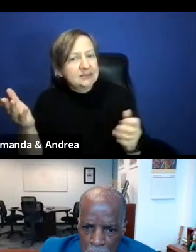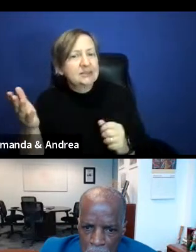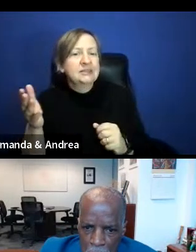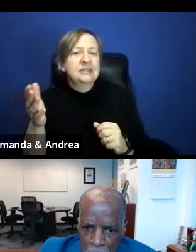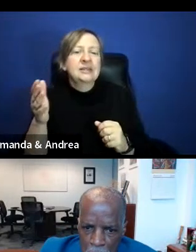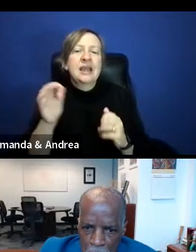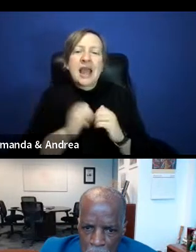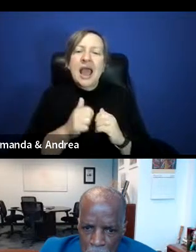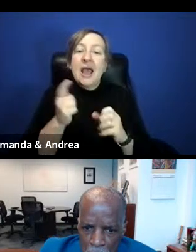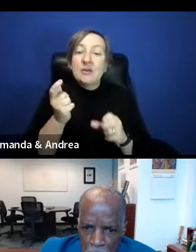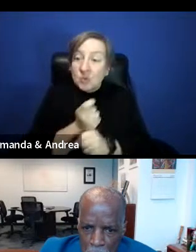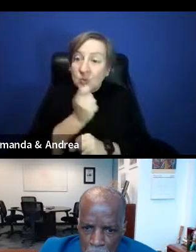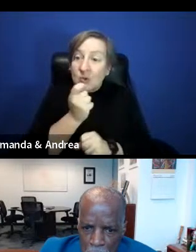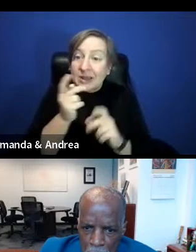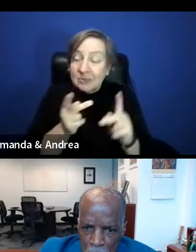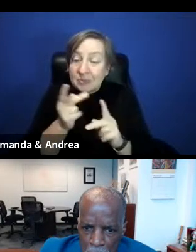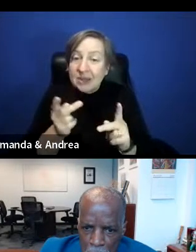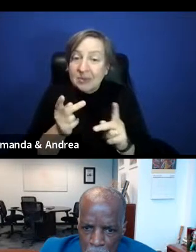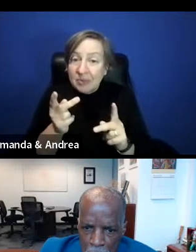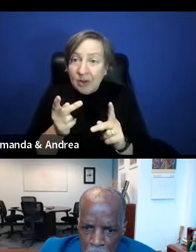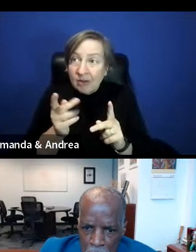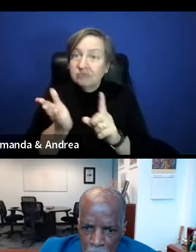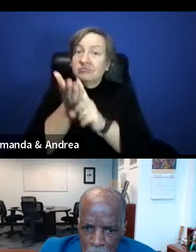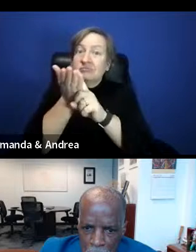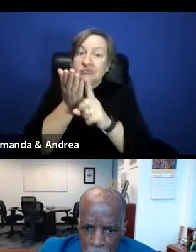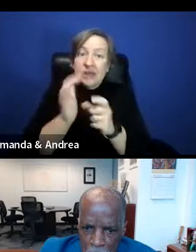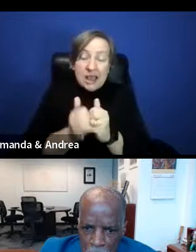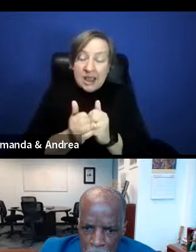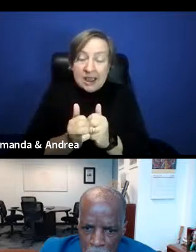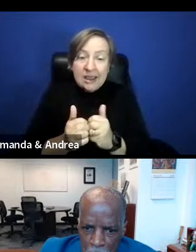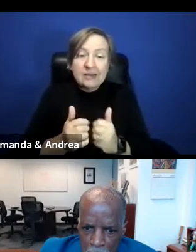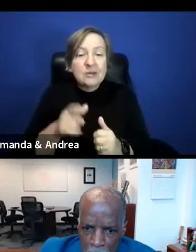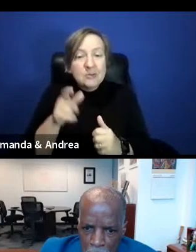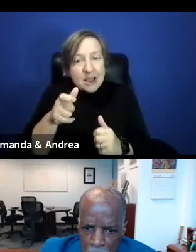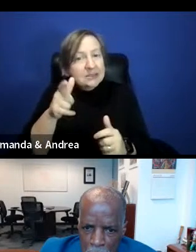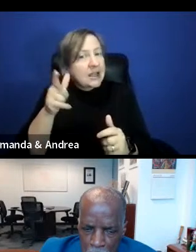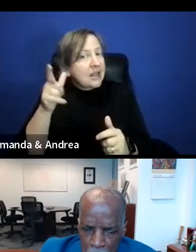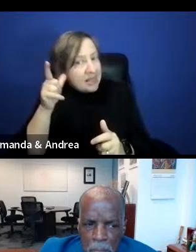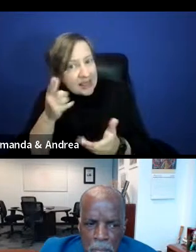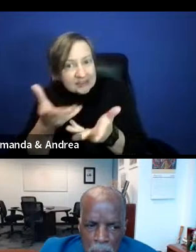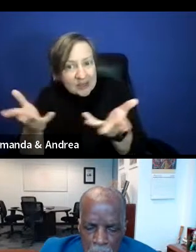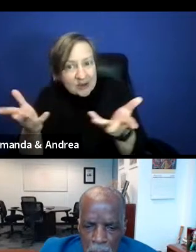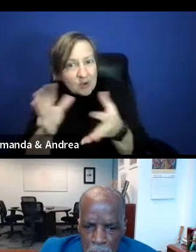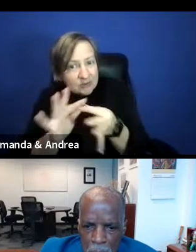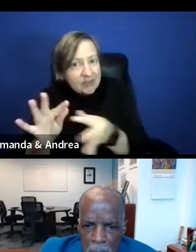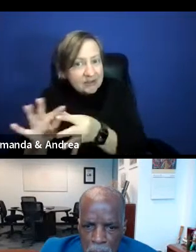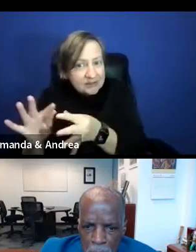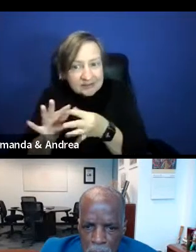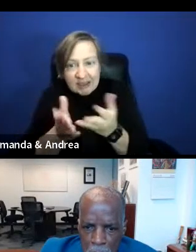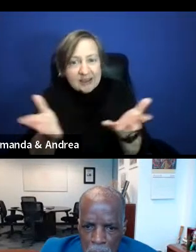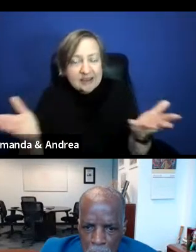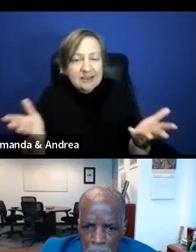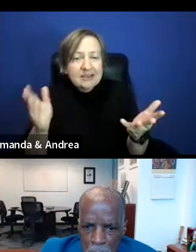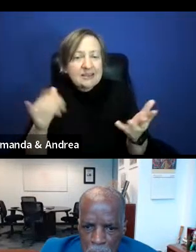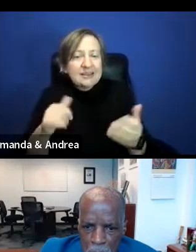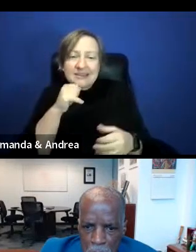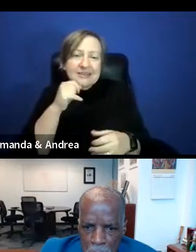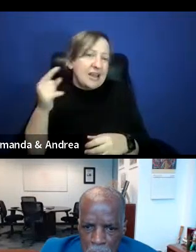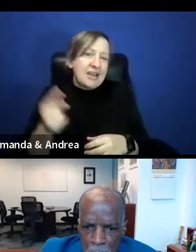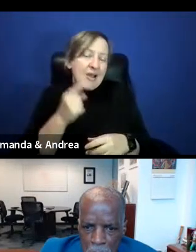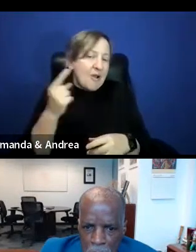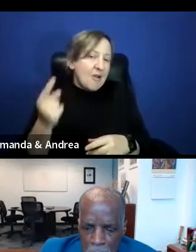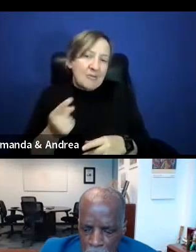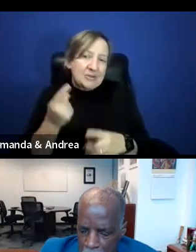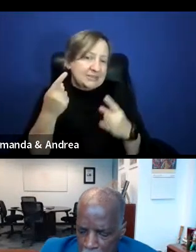the way you win people over is that you must listen to what they have to say. And that is not always the